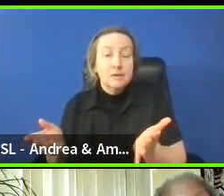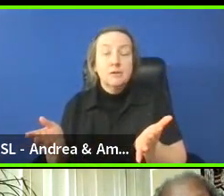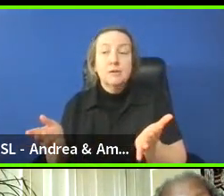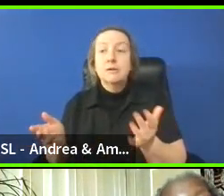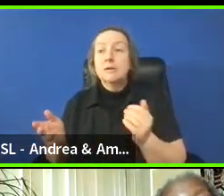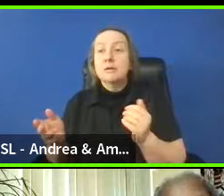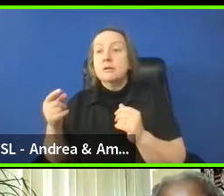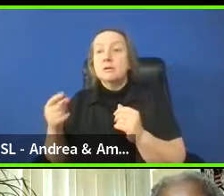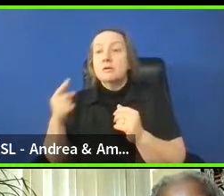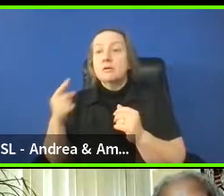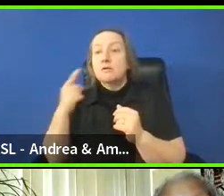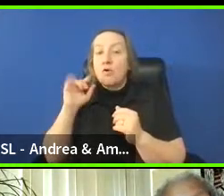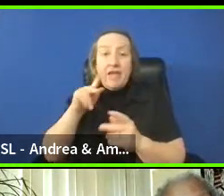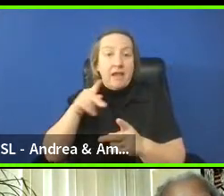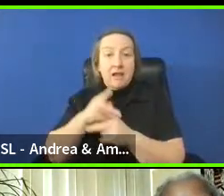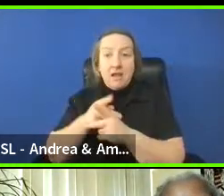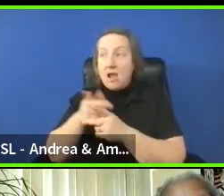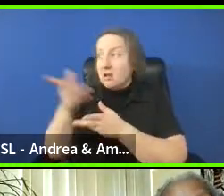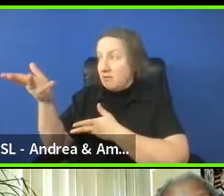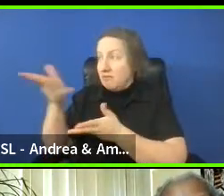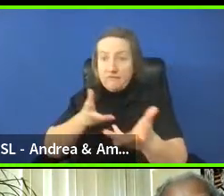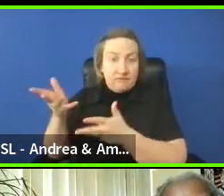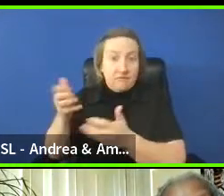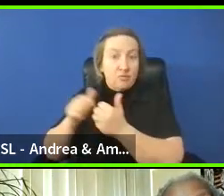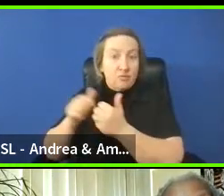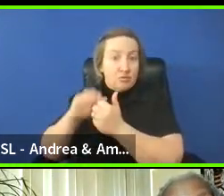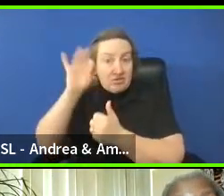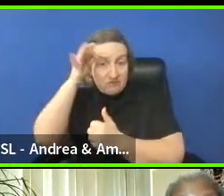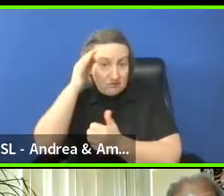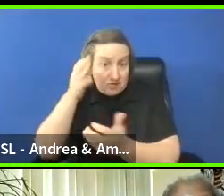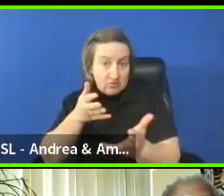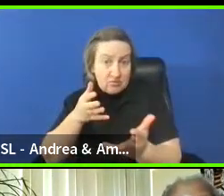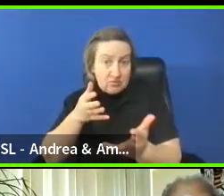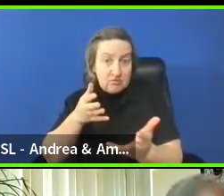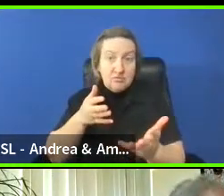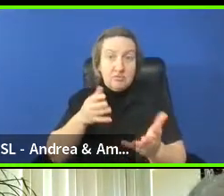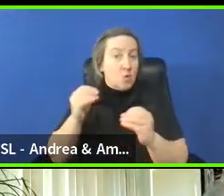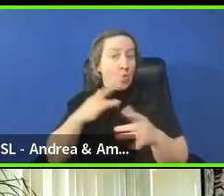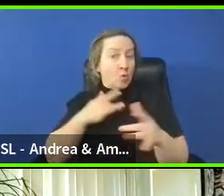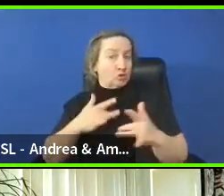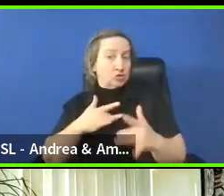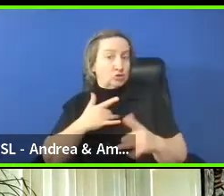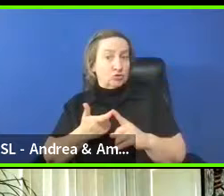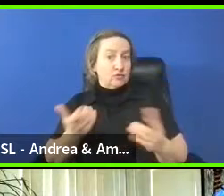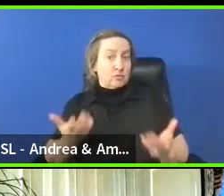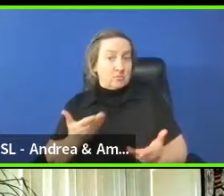for that interaction. So no concerns from our standpoint.